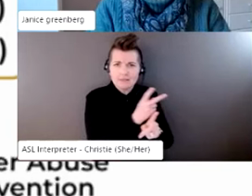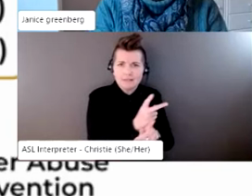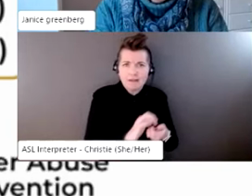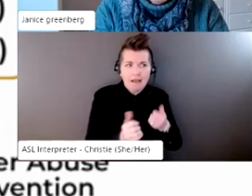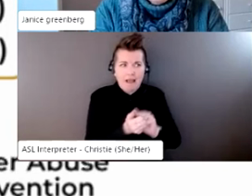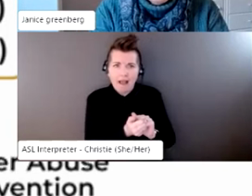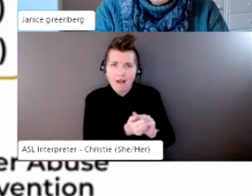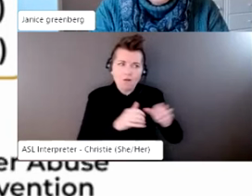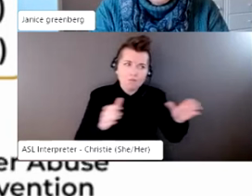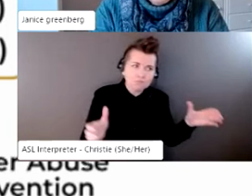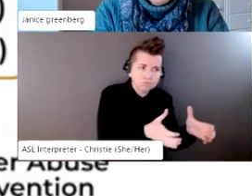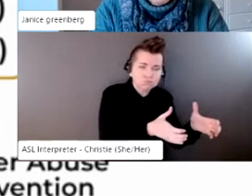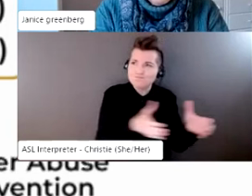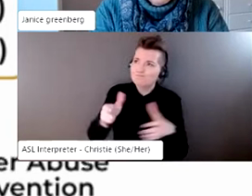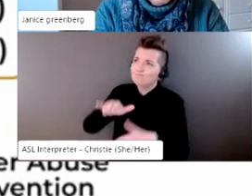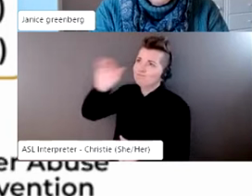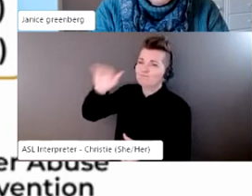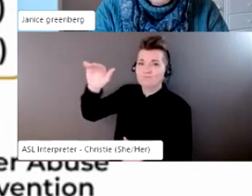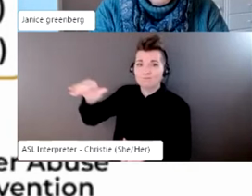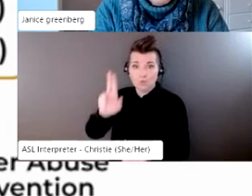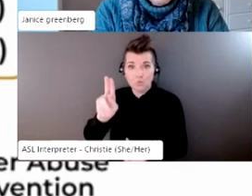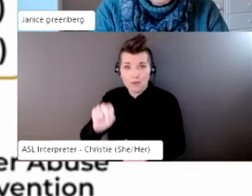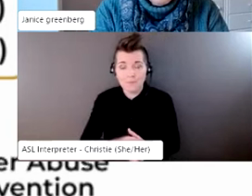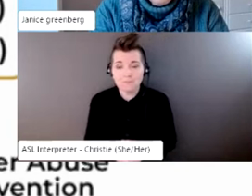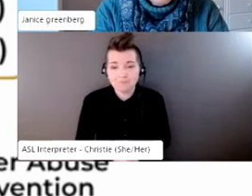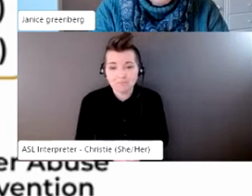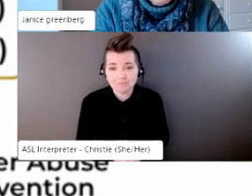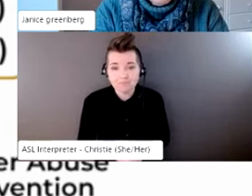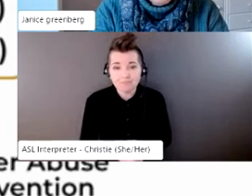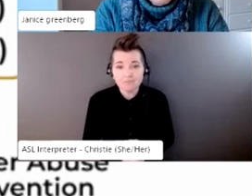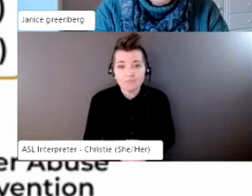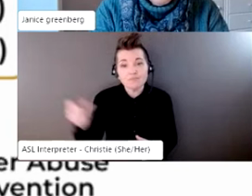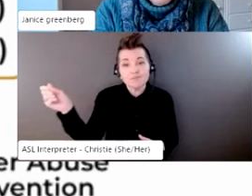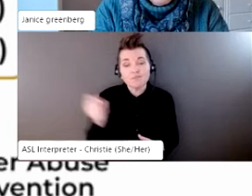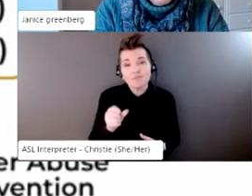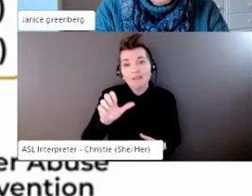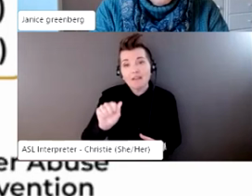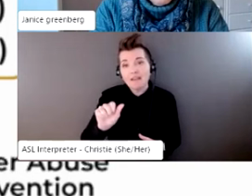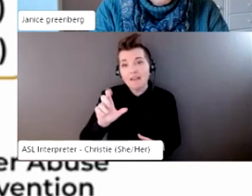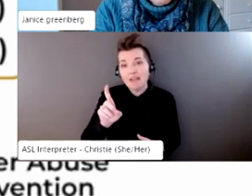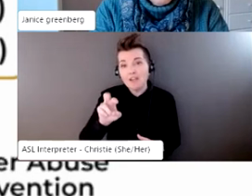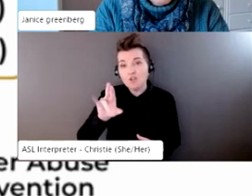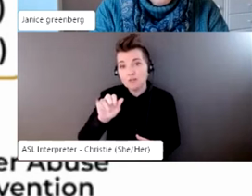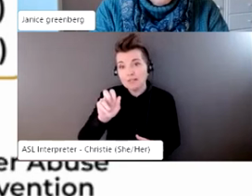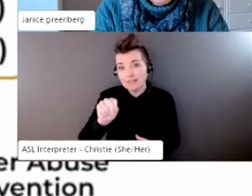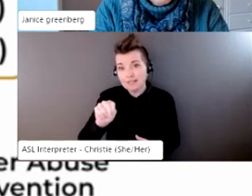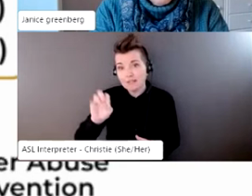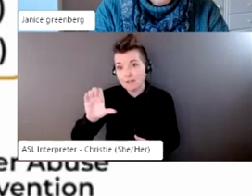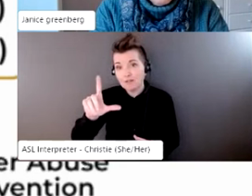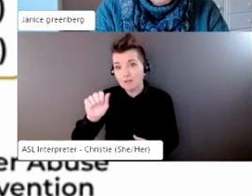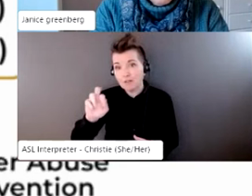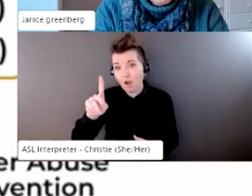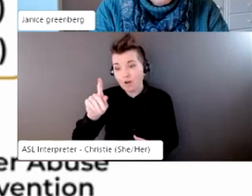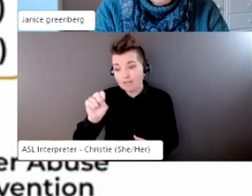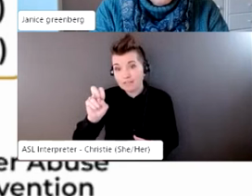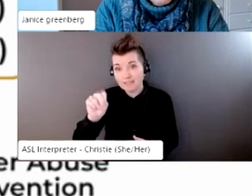that. We have the Honorable Adrian Clarkson, who's going to be joining us, the Minister for Seniors,